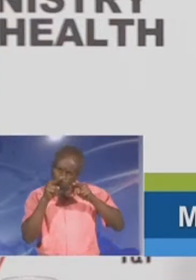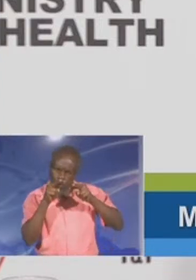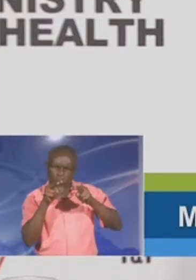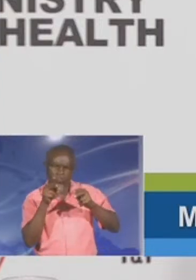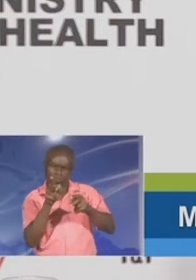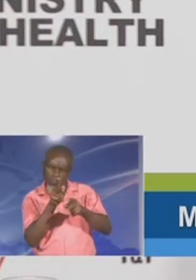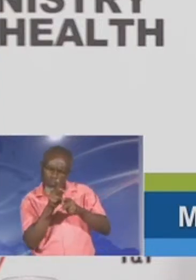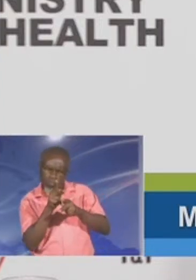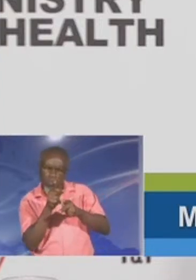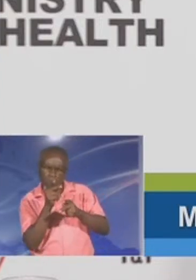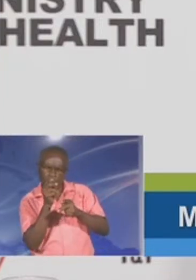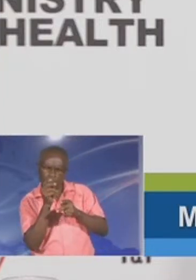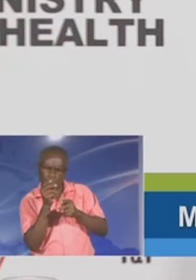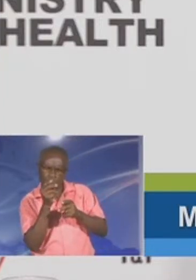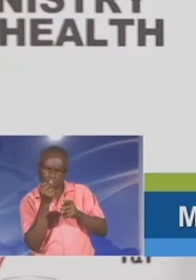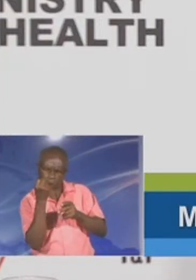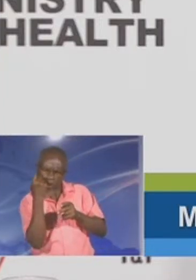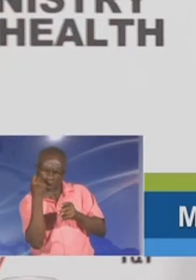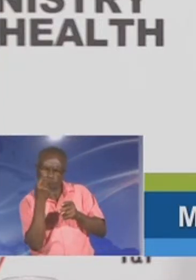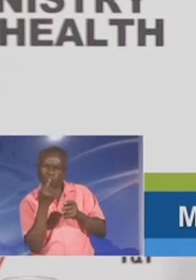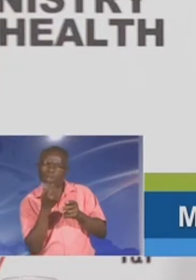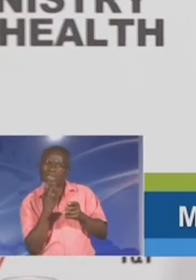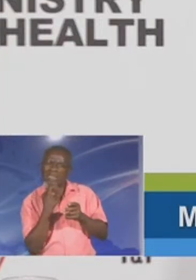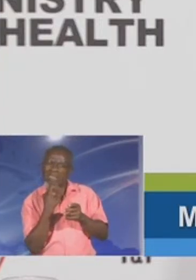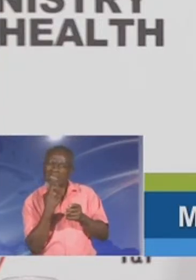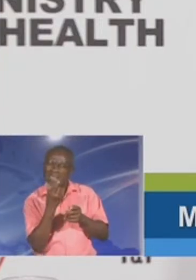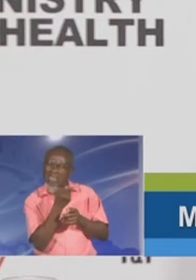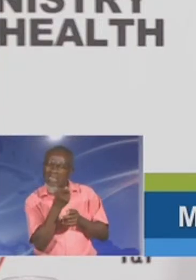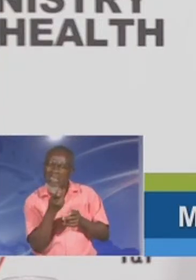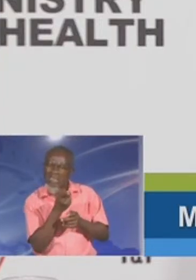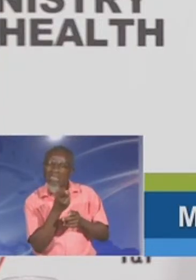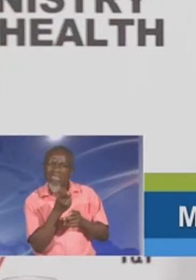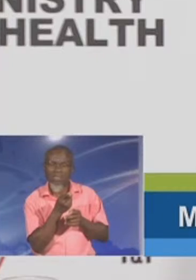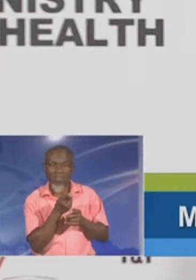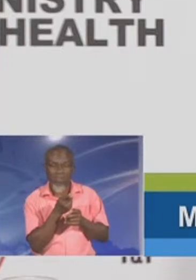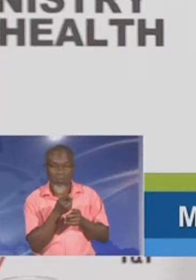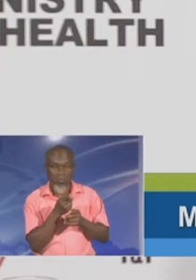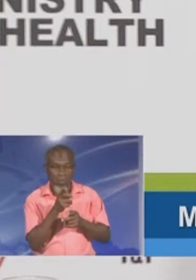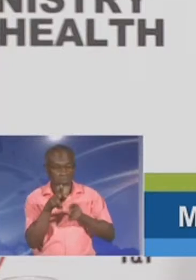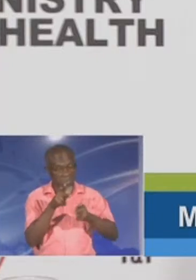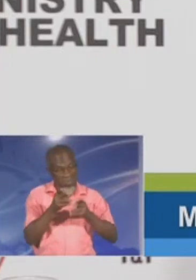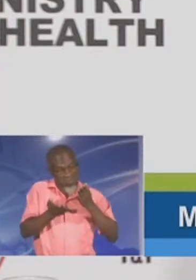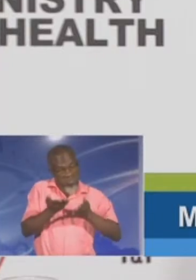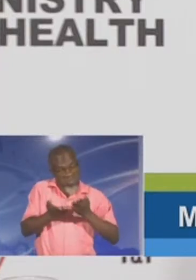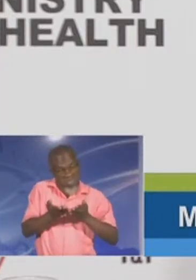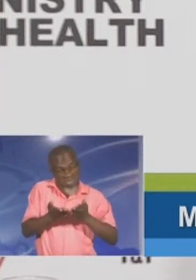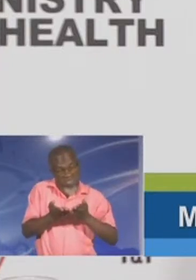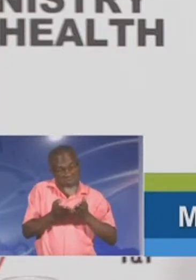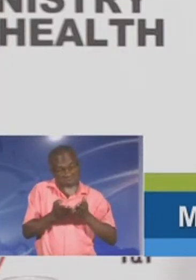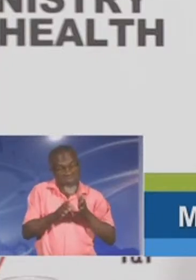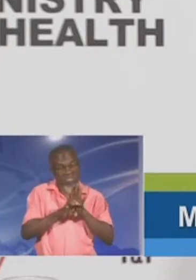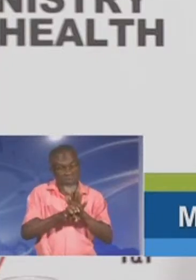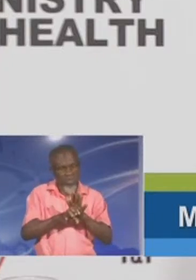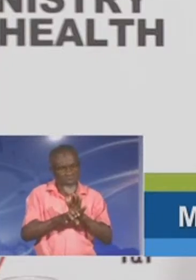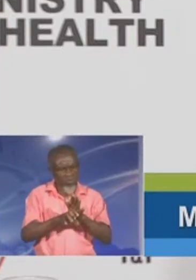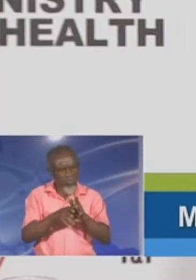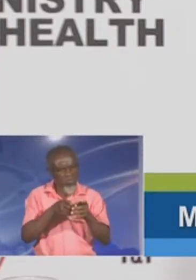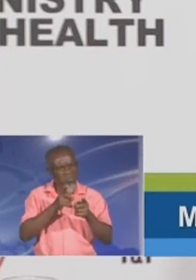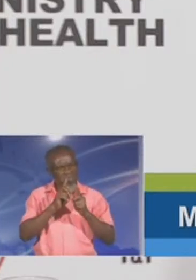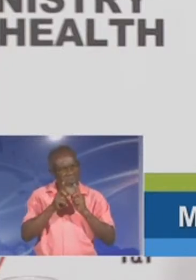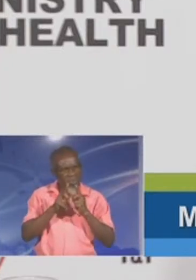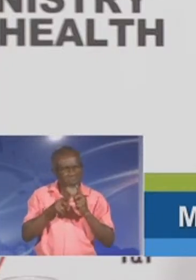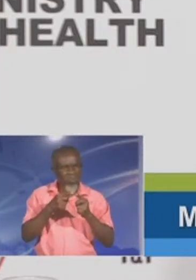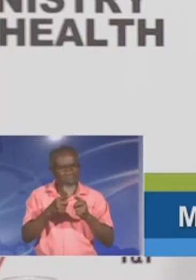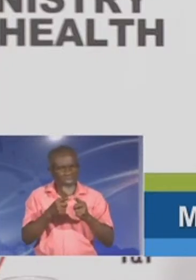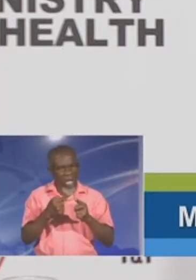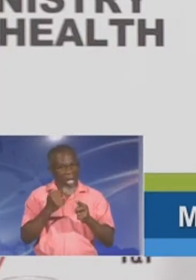their mood. With respect to what they say, people may be talking about ending their lives. They may say things, they may